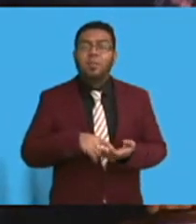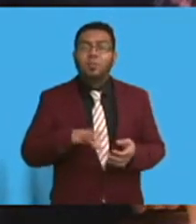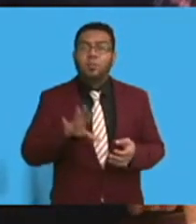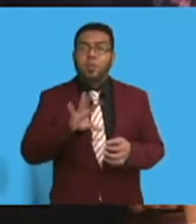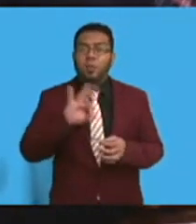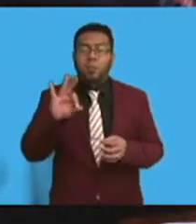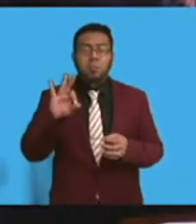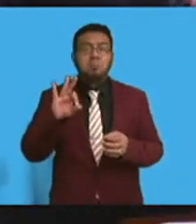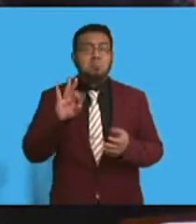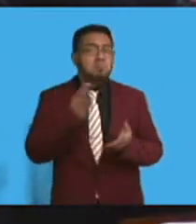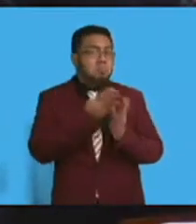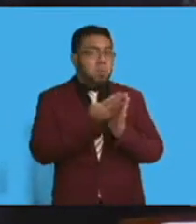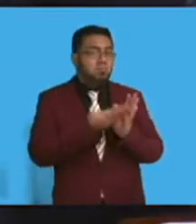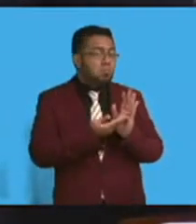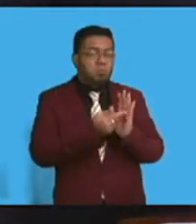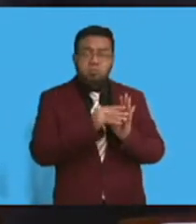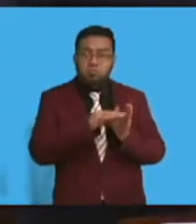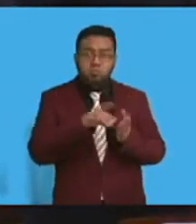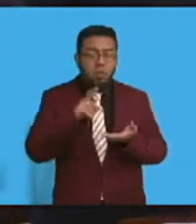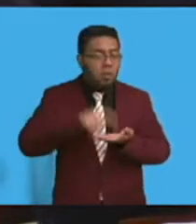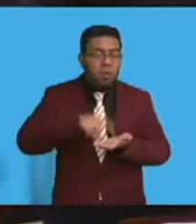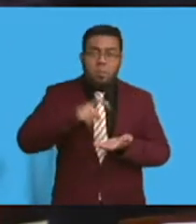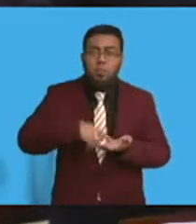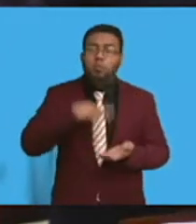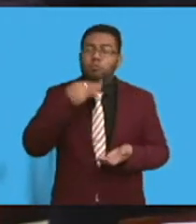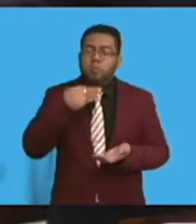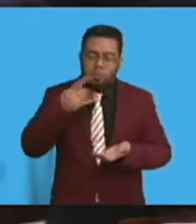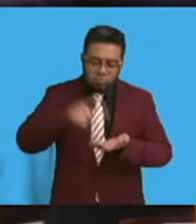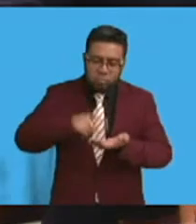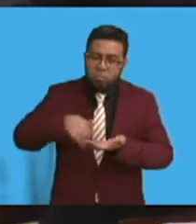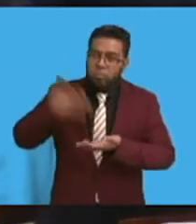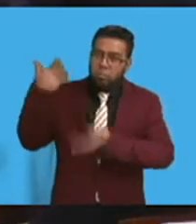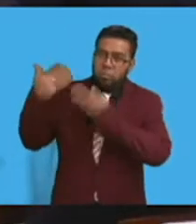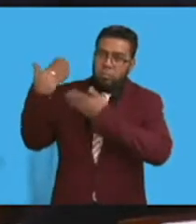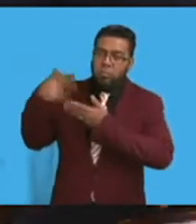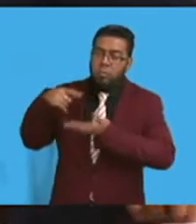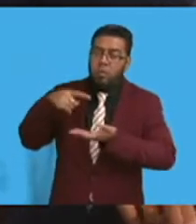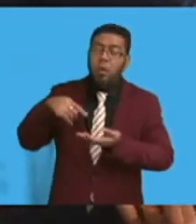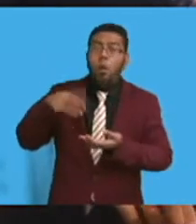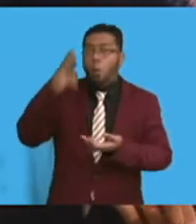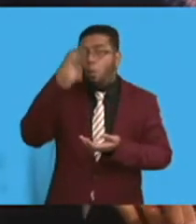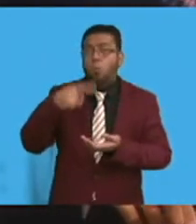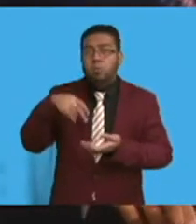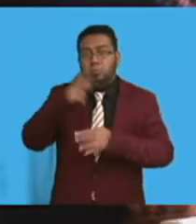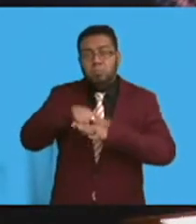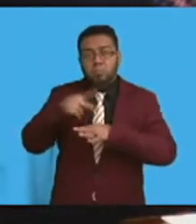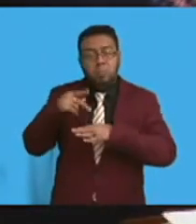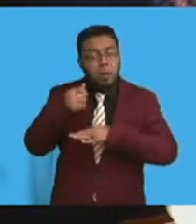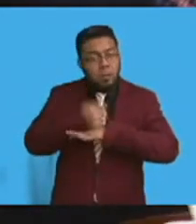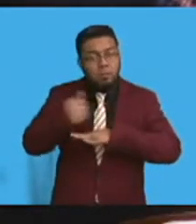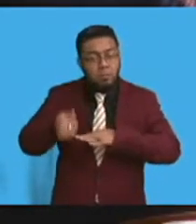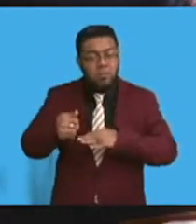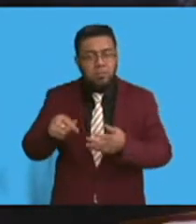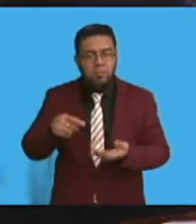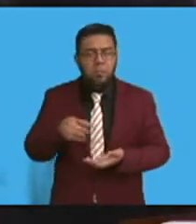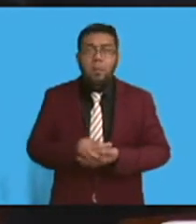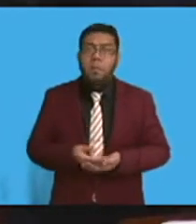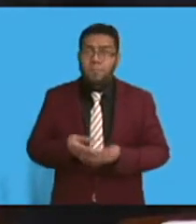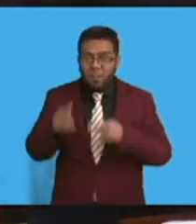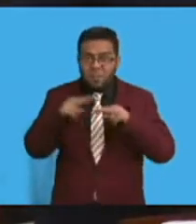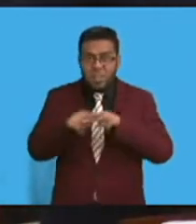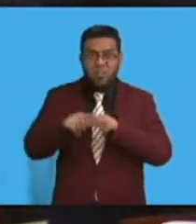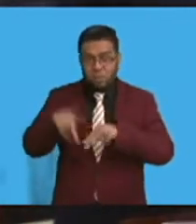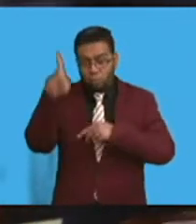pay, irresponsibly leaving a tab of intergenerational debt to be settled at the expense of our nation. The very fact that Fiji today